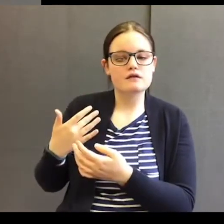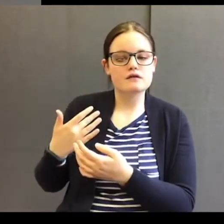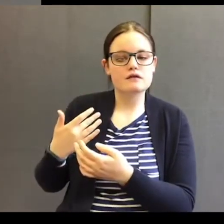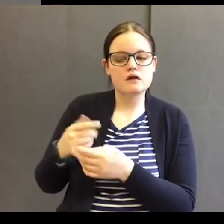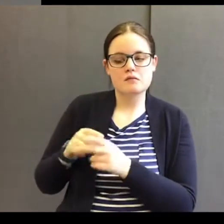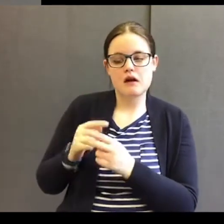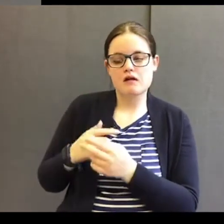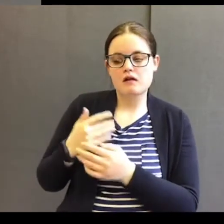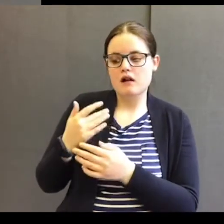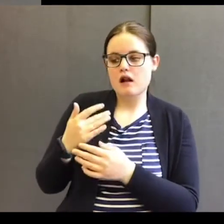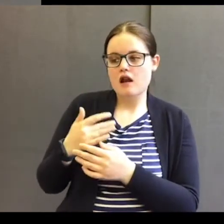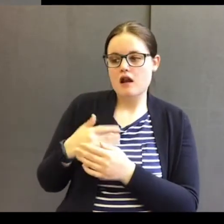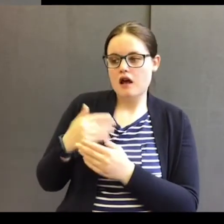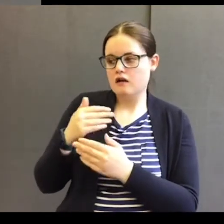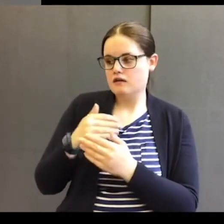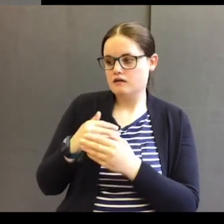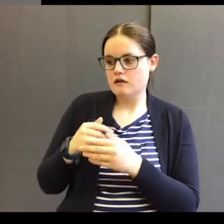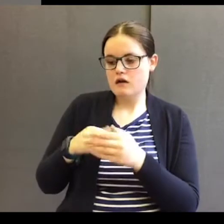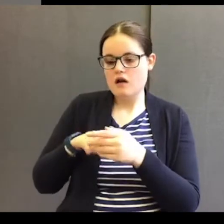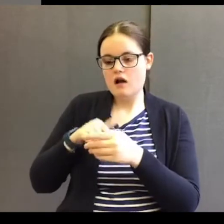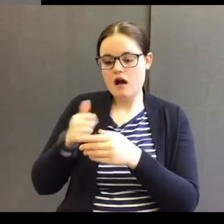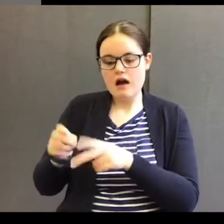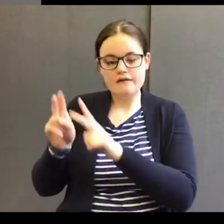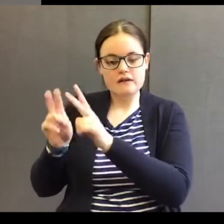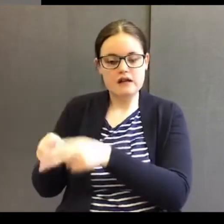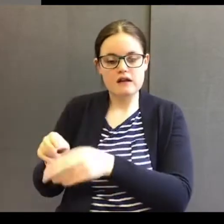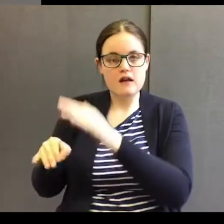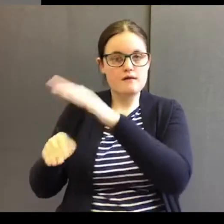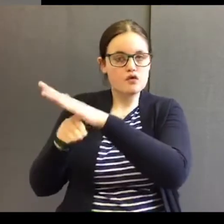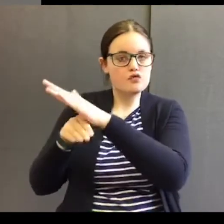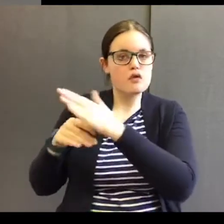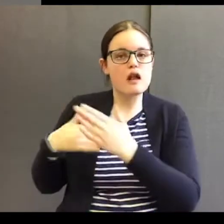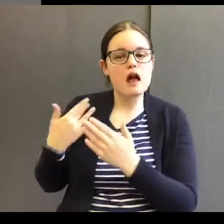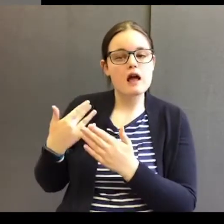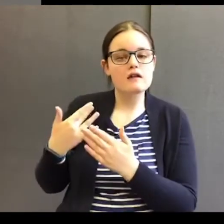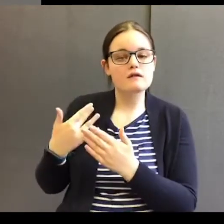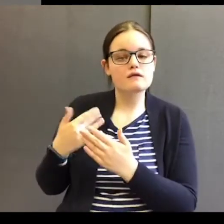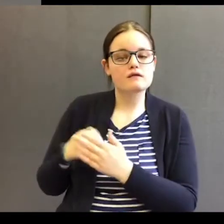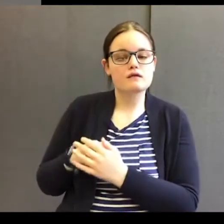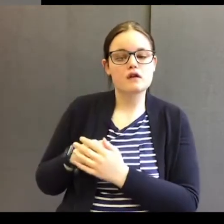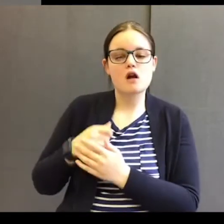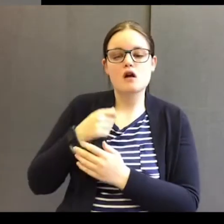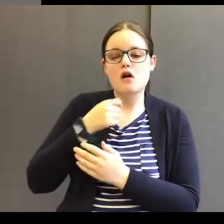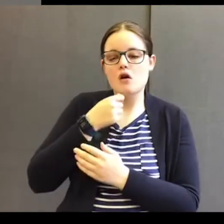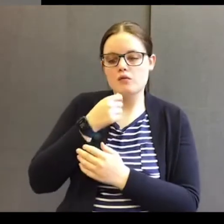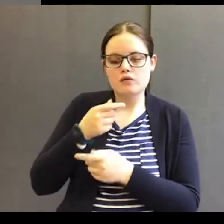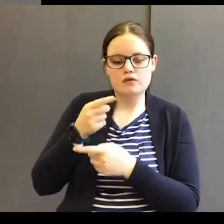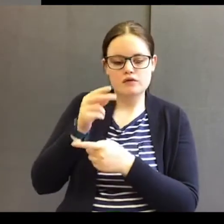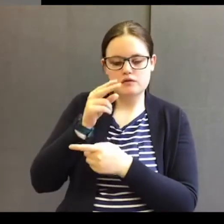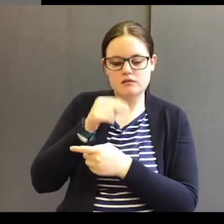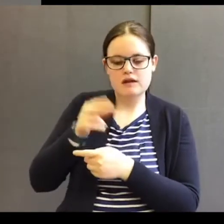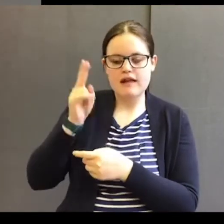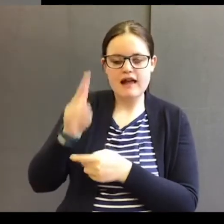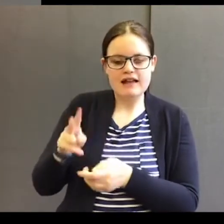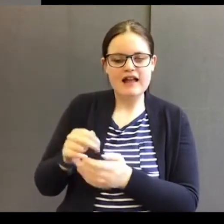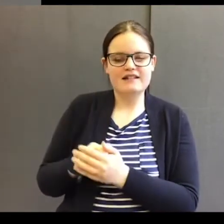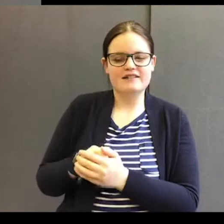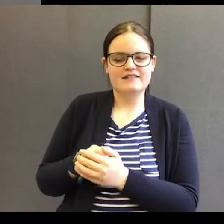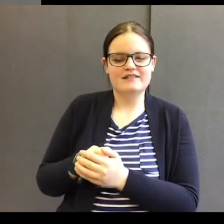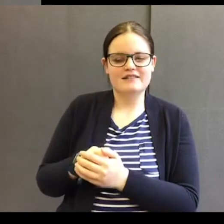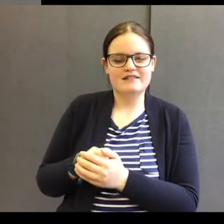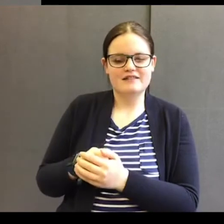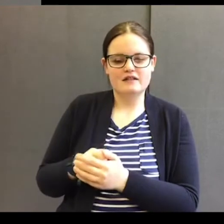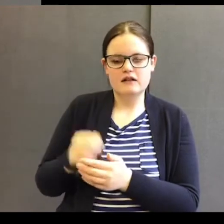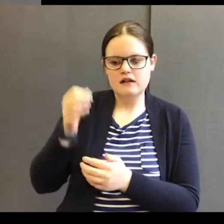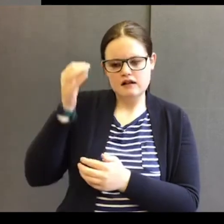life, of life beyond the grave, of a future life. They were going to speak